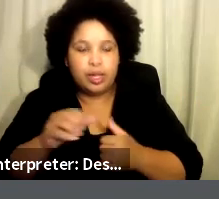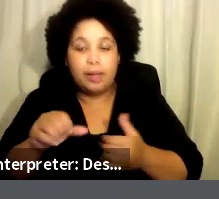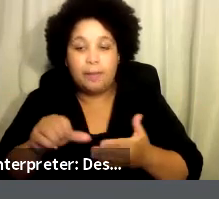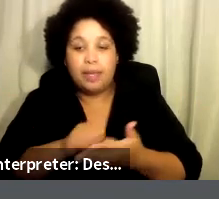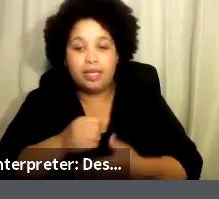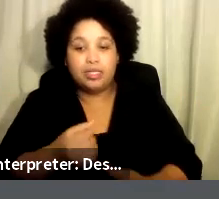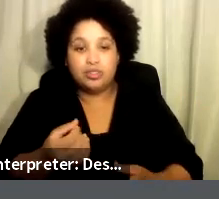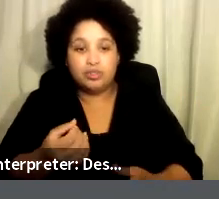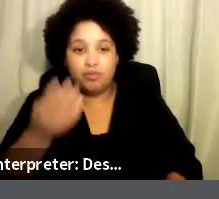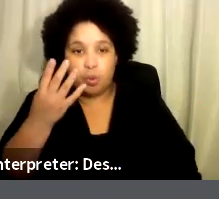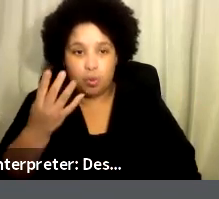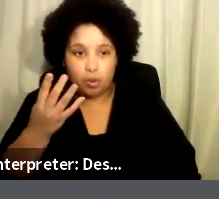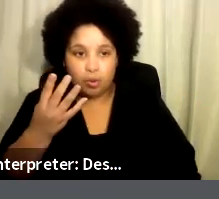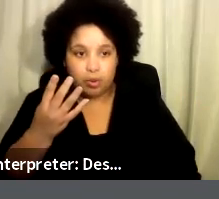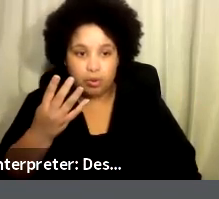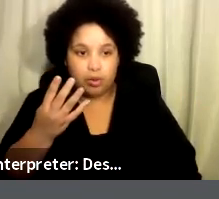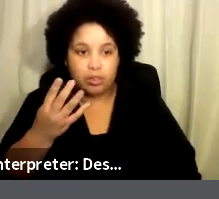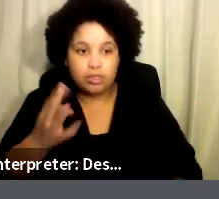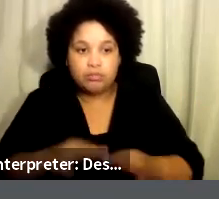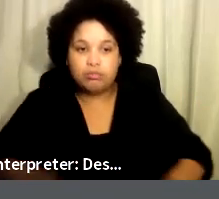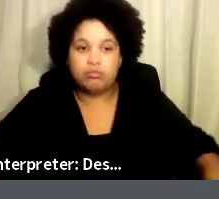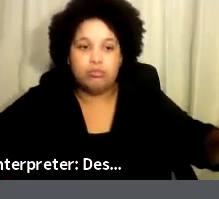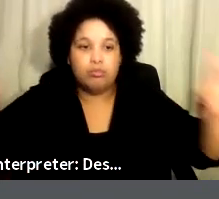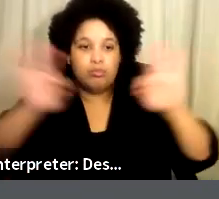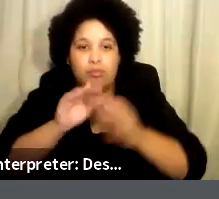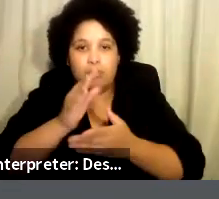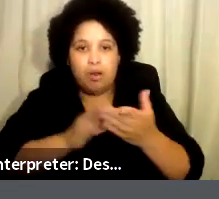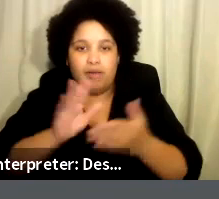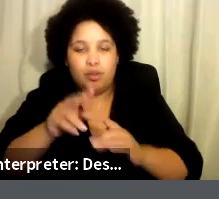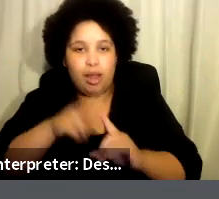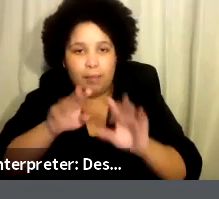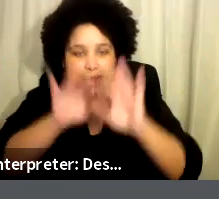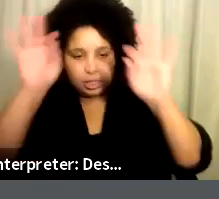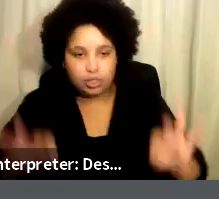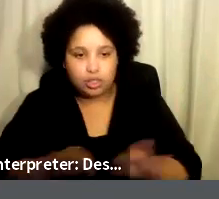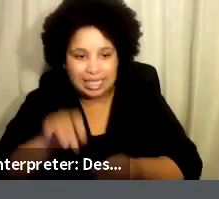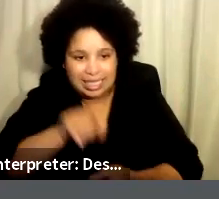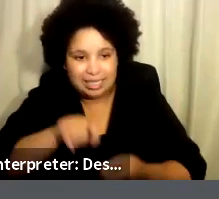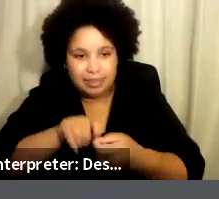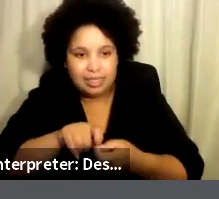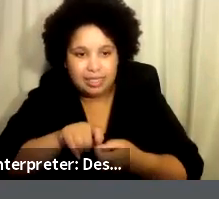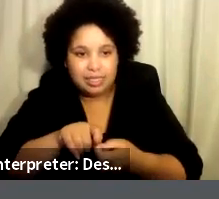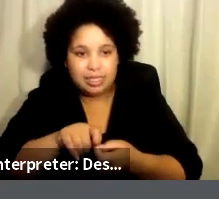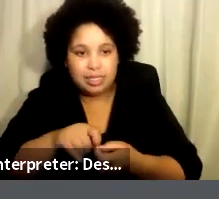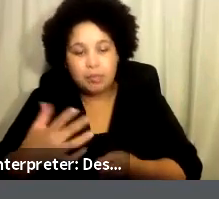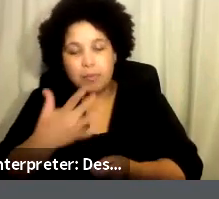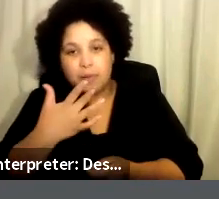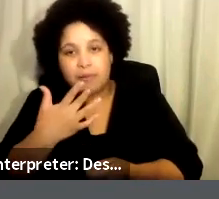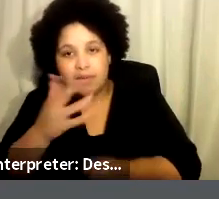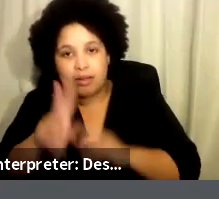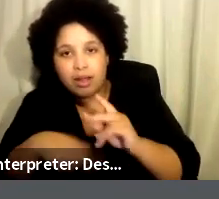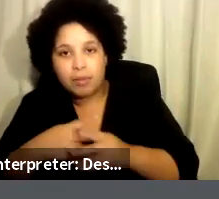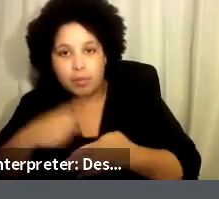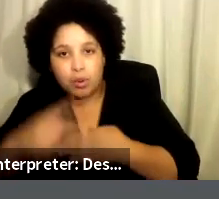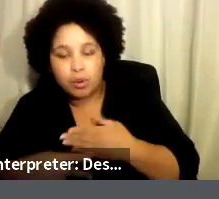4. This is one of the important pieces of your application where you have to specify the preference or the program that you